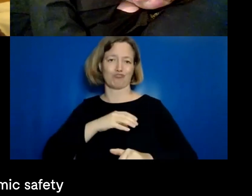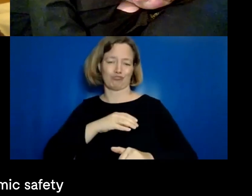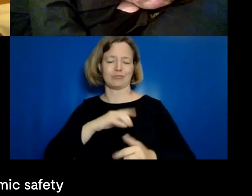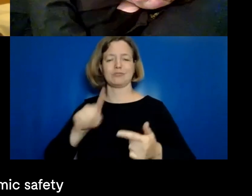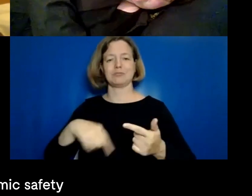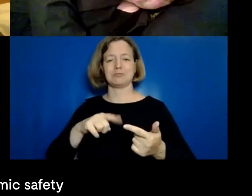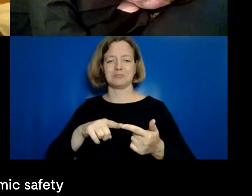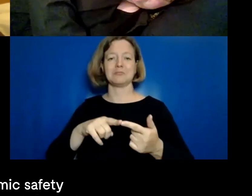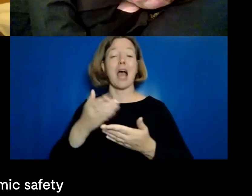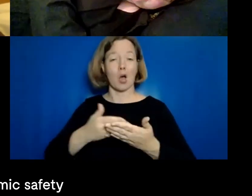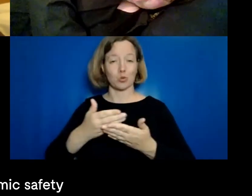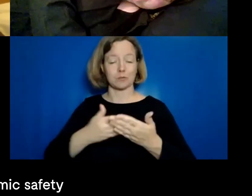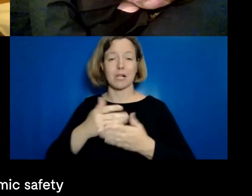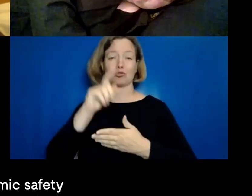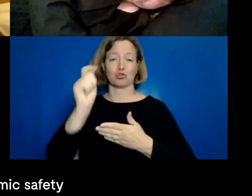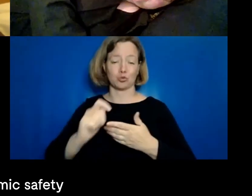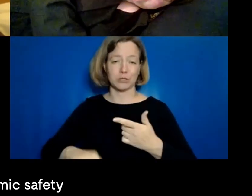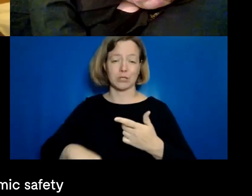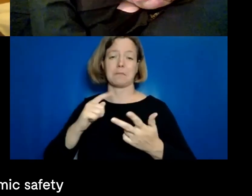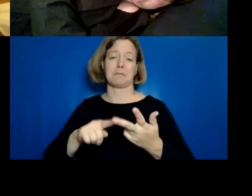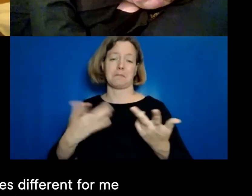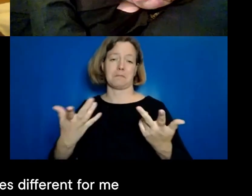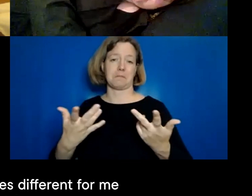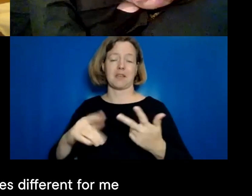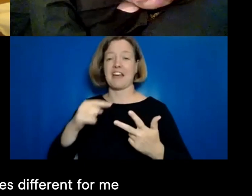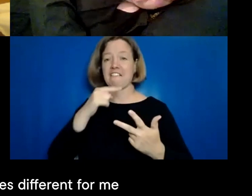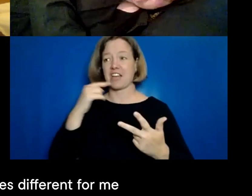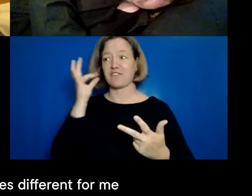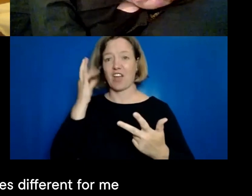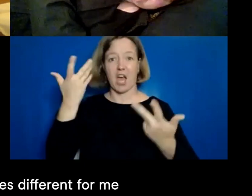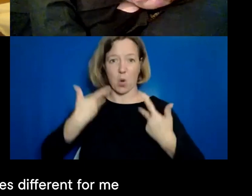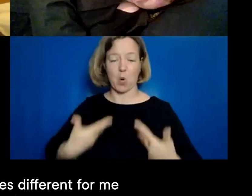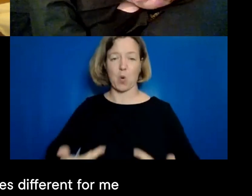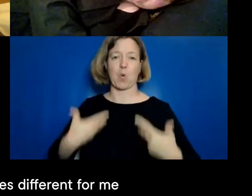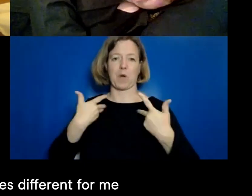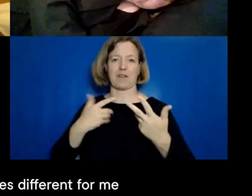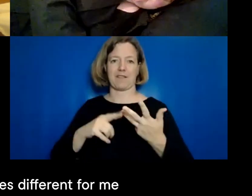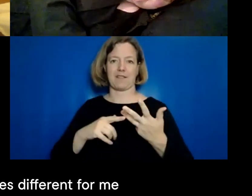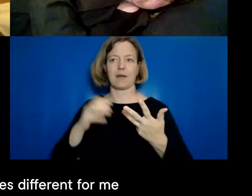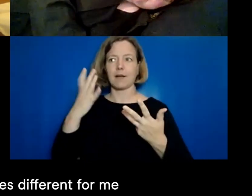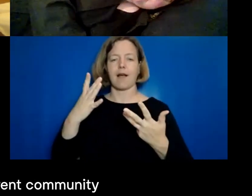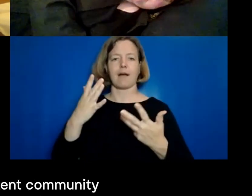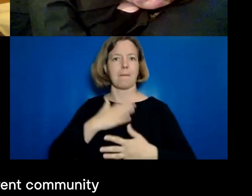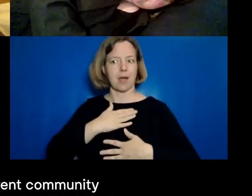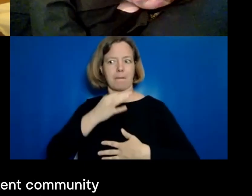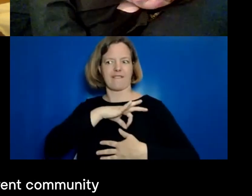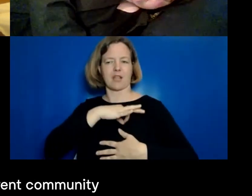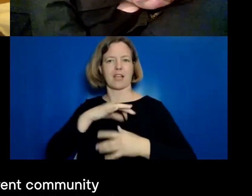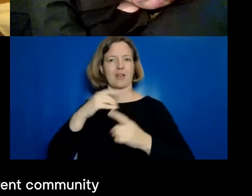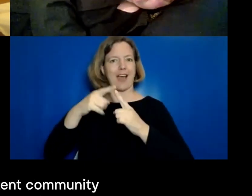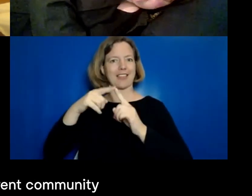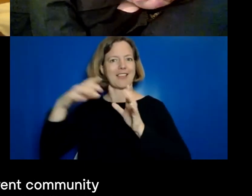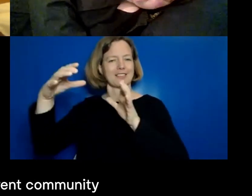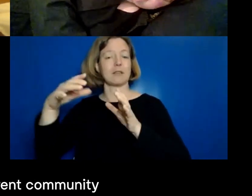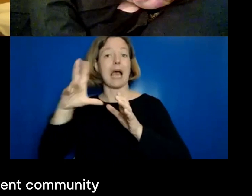academic safety in my employment, for instance, makes the stakes different for me than it might for someone from a different